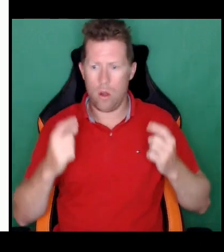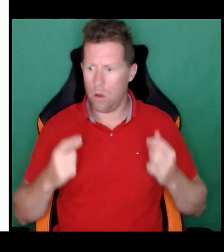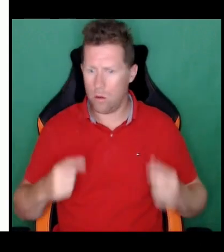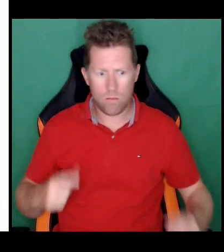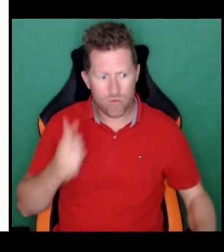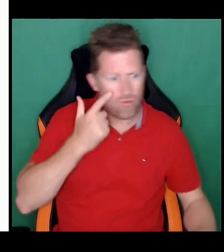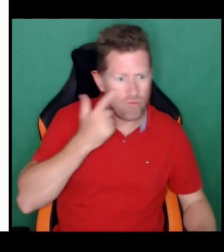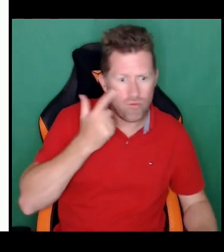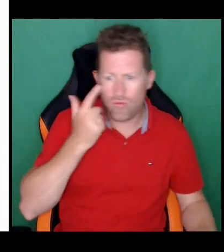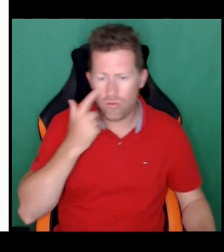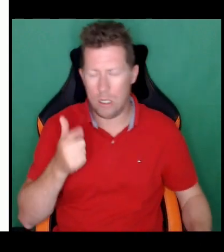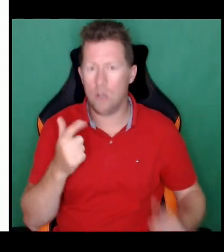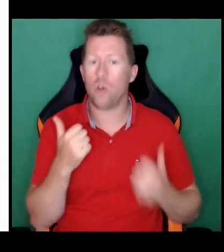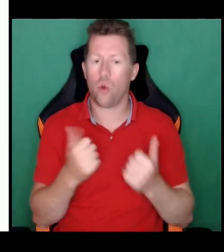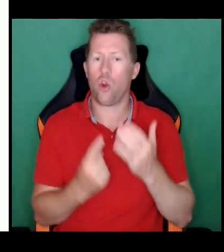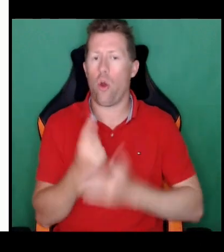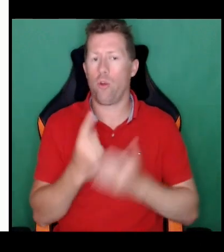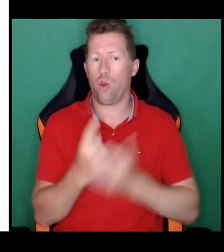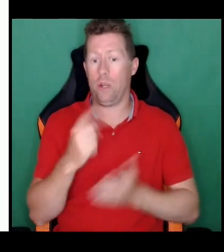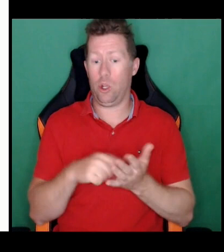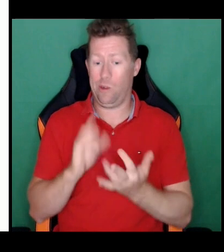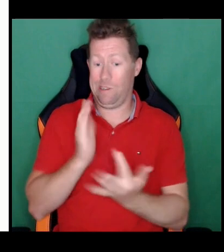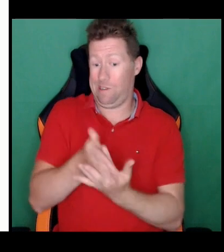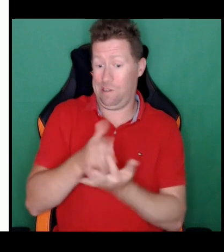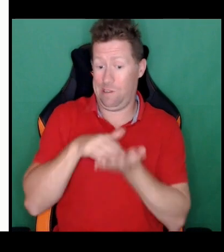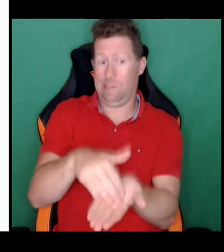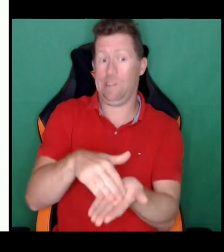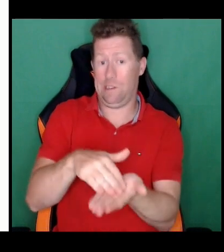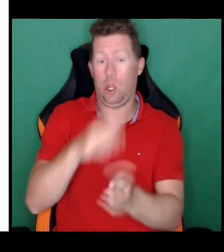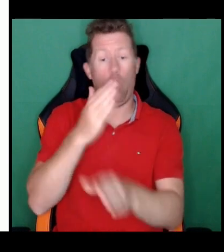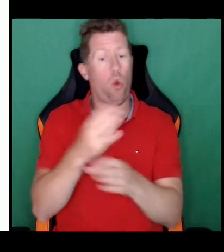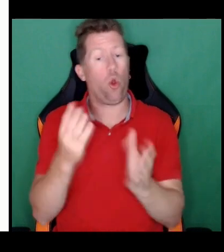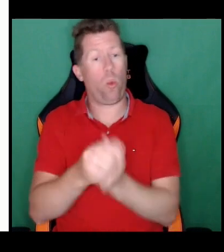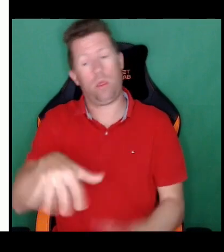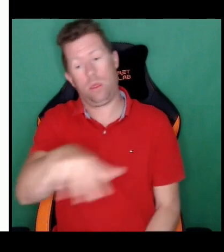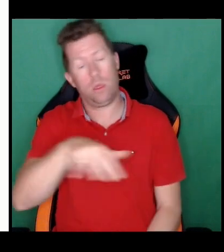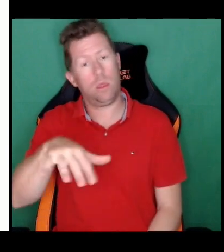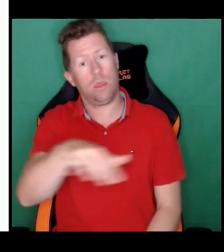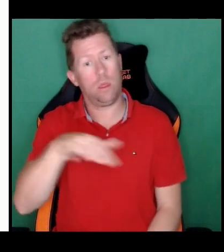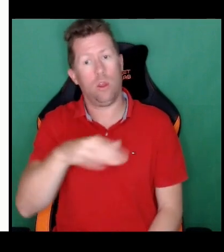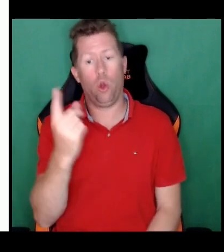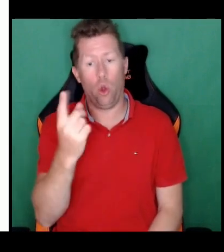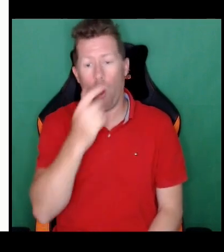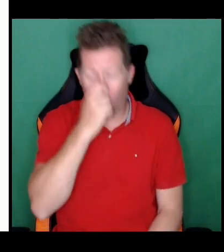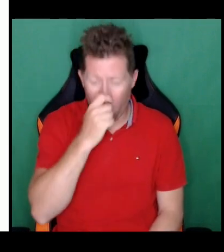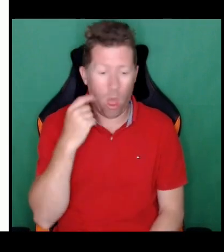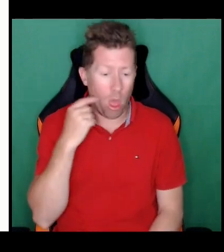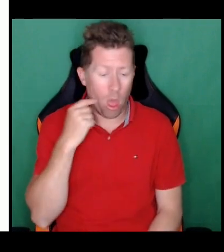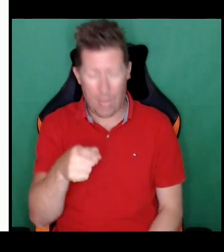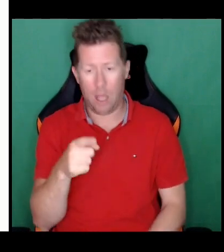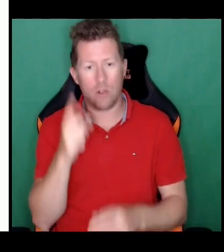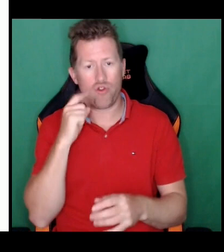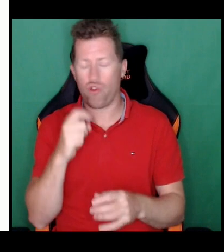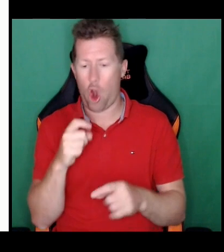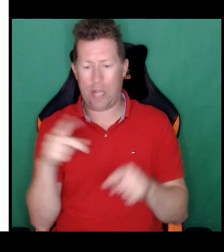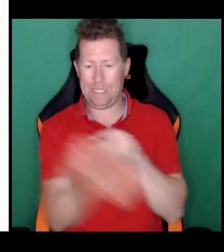really there's an opportunity to intervene and to work with this group, the susceptibles, at a younger age, where we can nip their